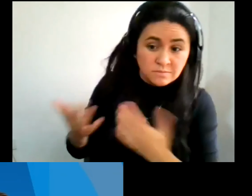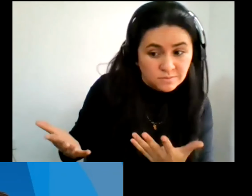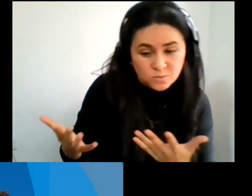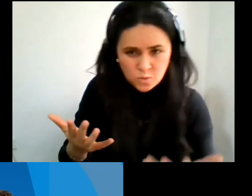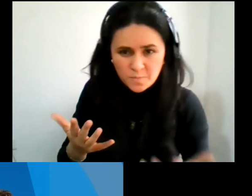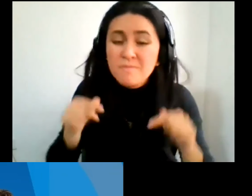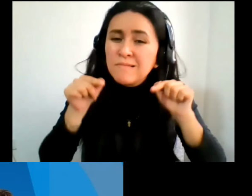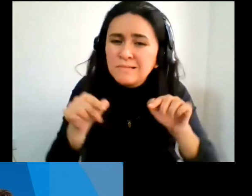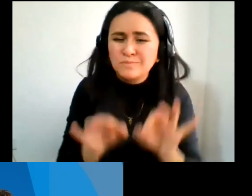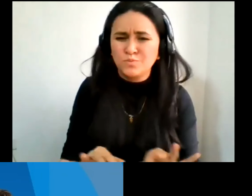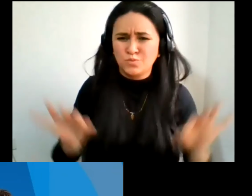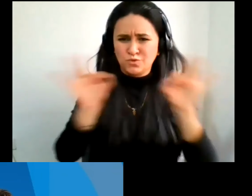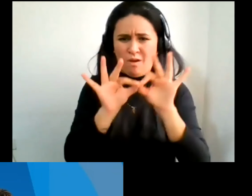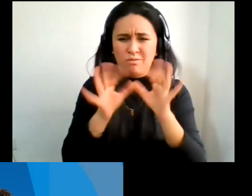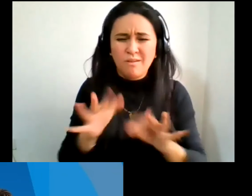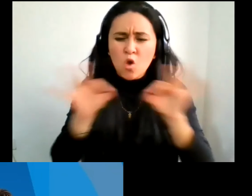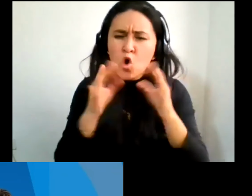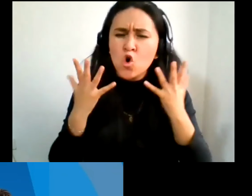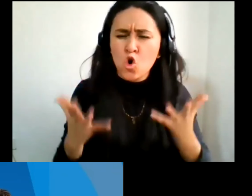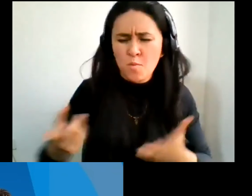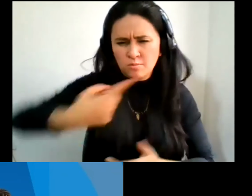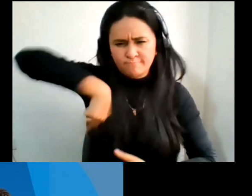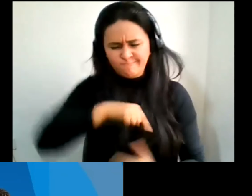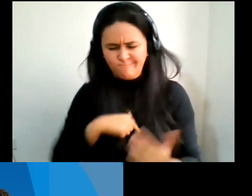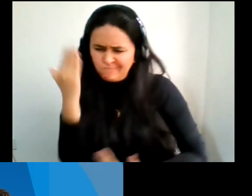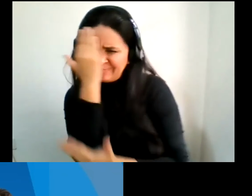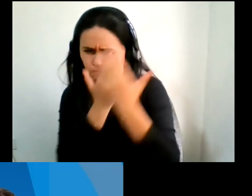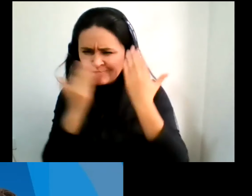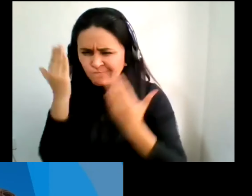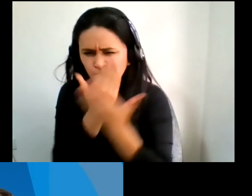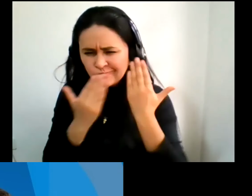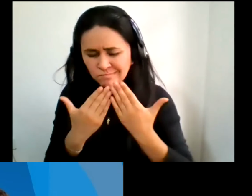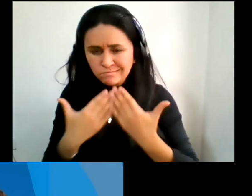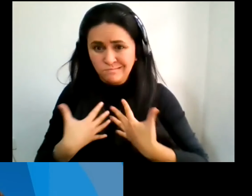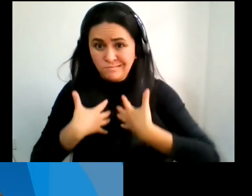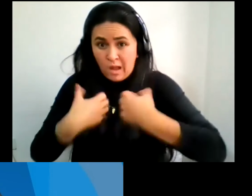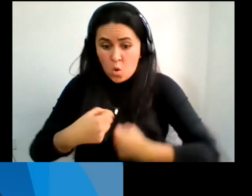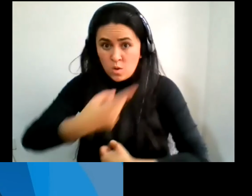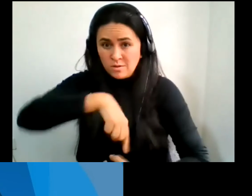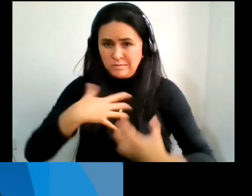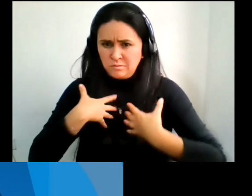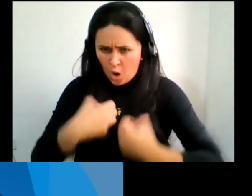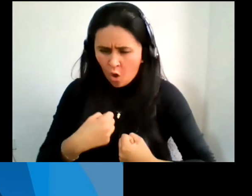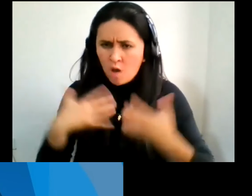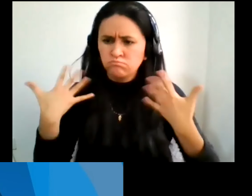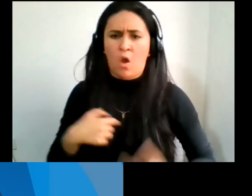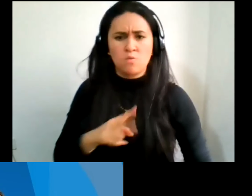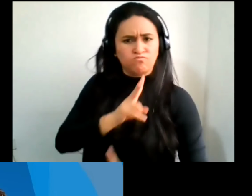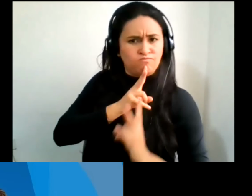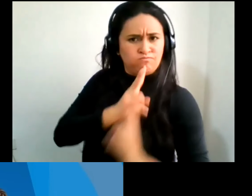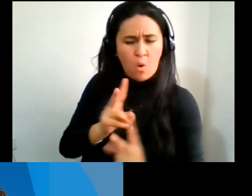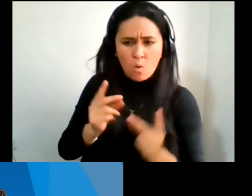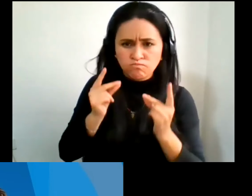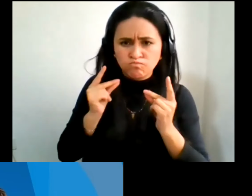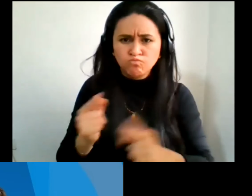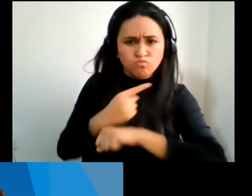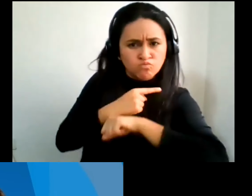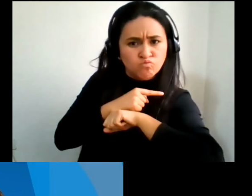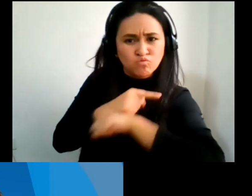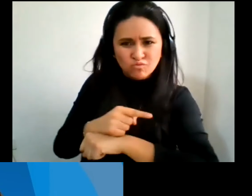and for that reason that we have to interpret to what extent our health systems can respond or adapt to those